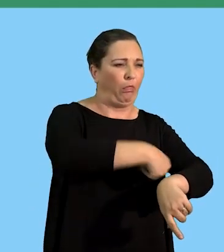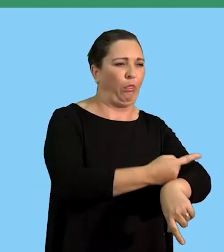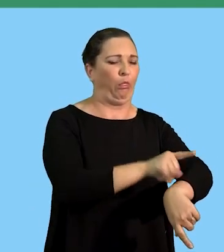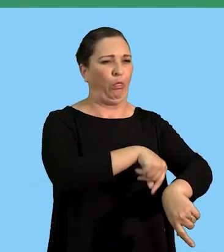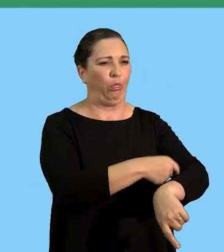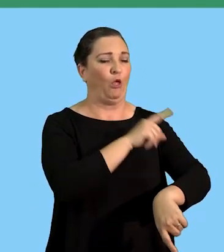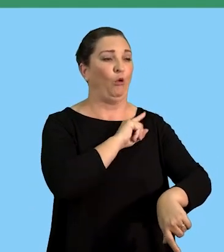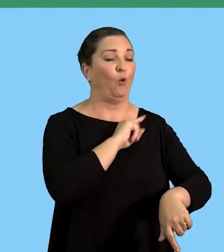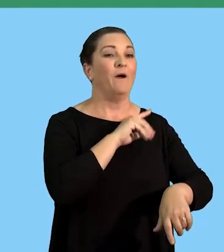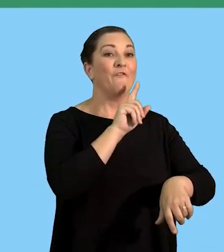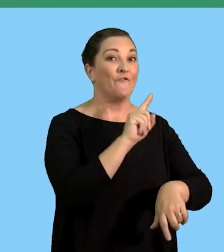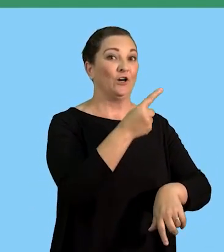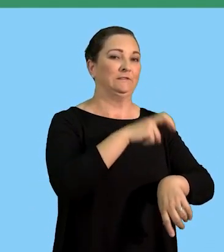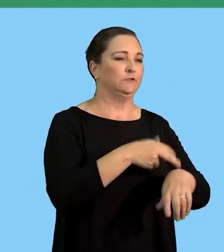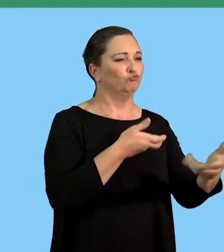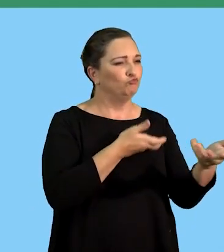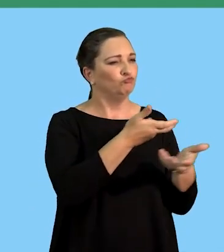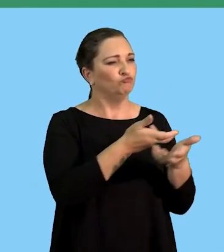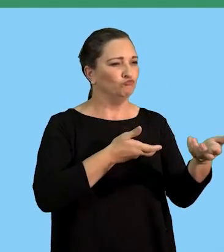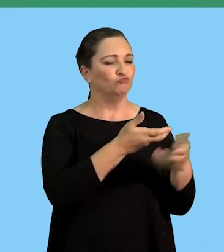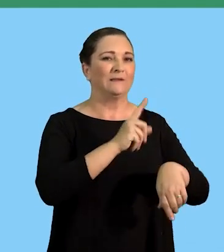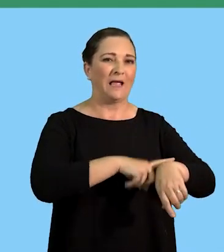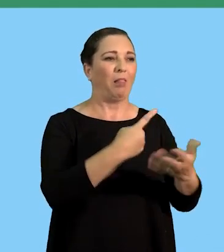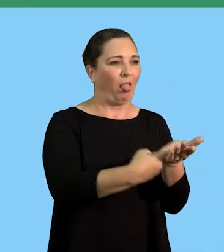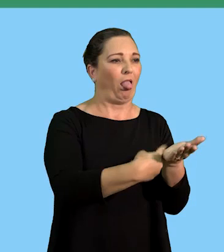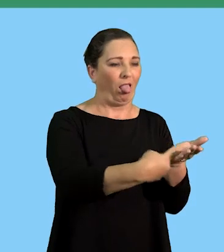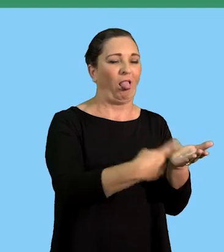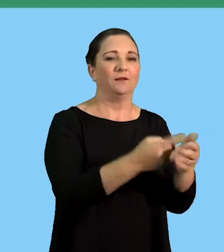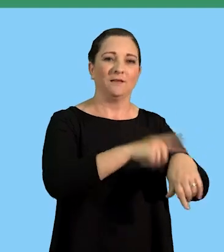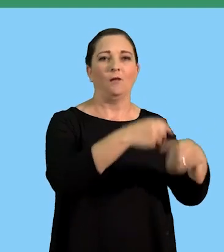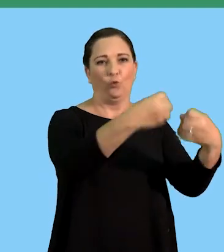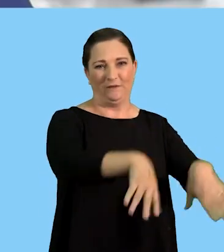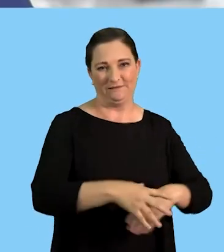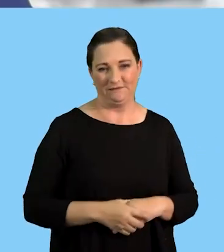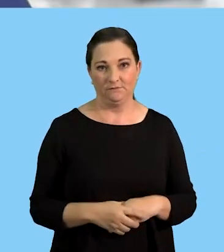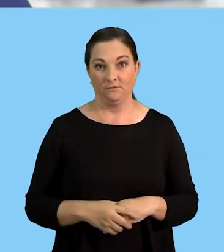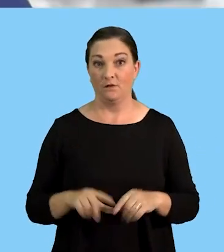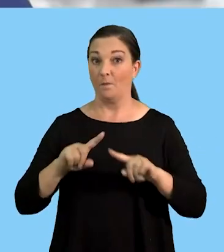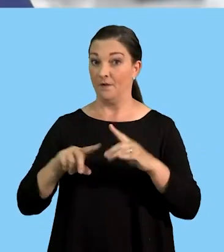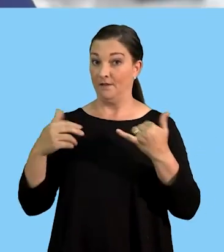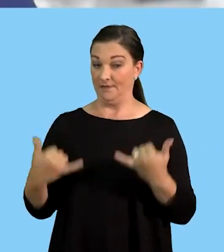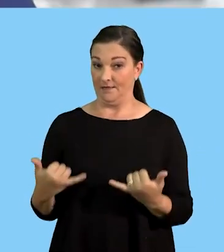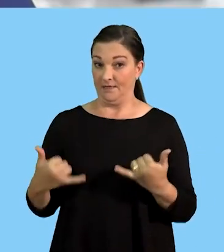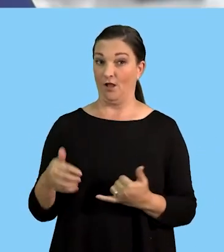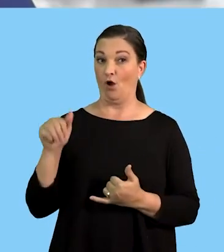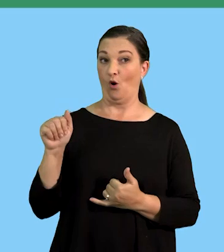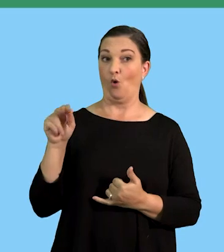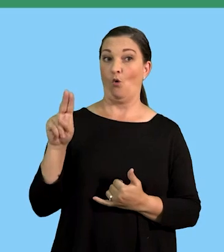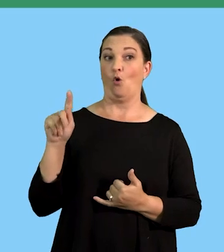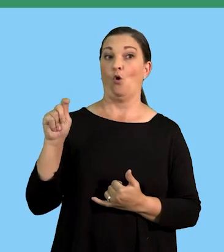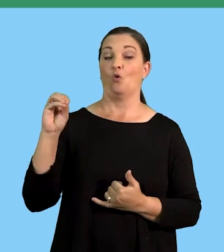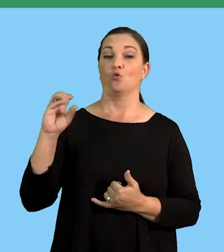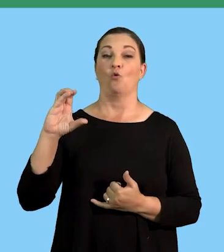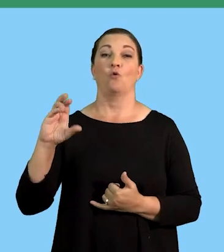time-consuming because stakeholders must be consulted. So this can waste time. Autocratic now. The